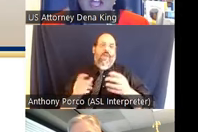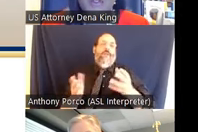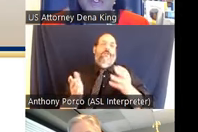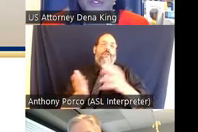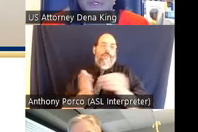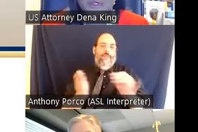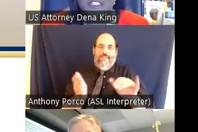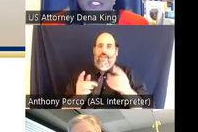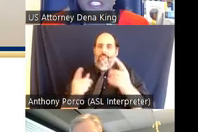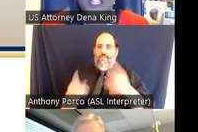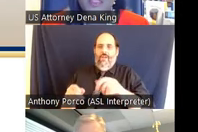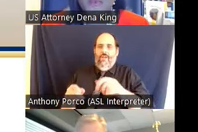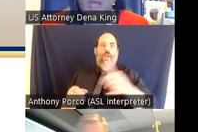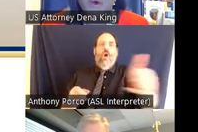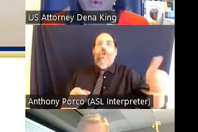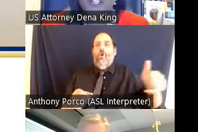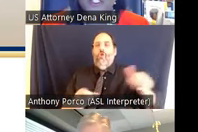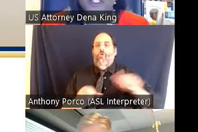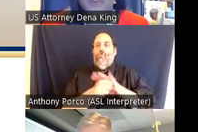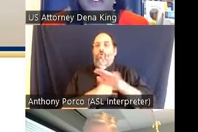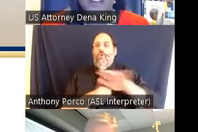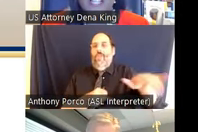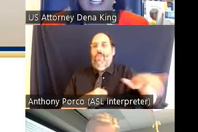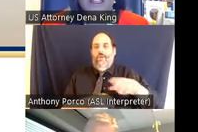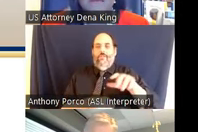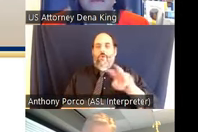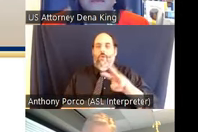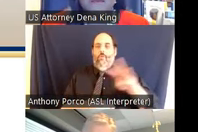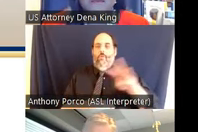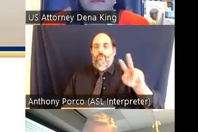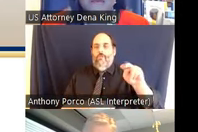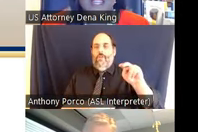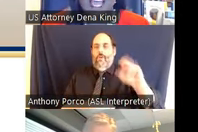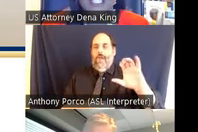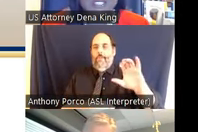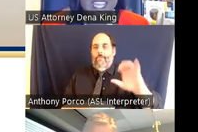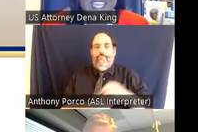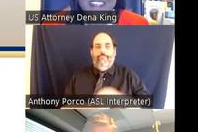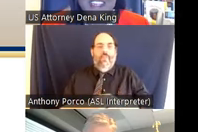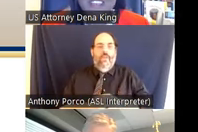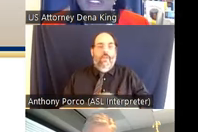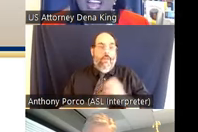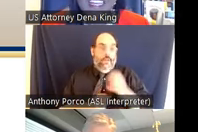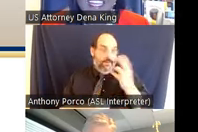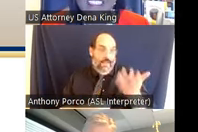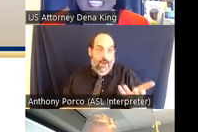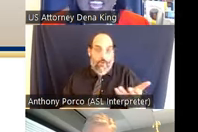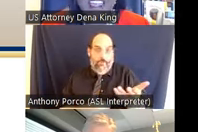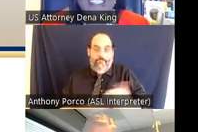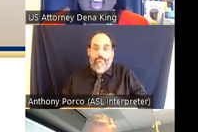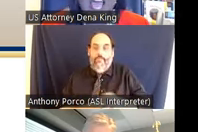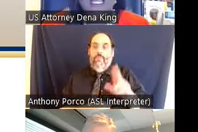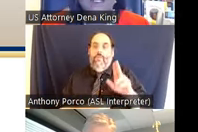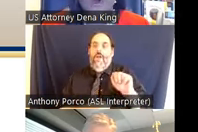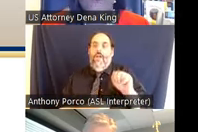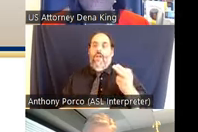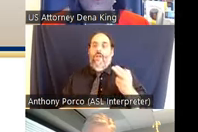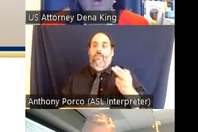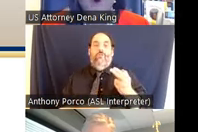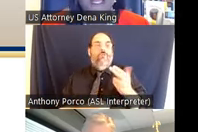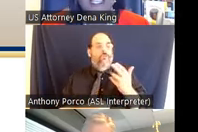event in other school districts throughout Western North Carolina. As you see, United Against Hate has had